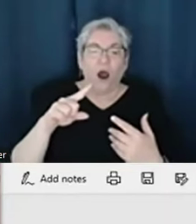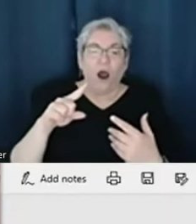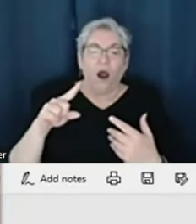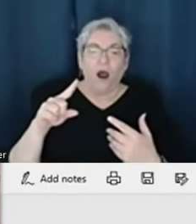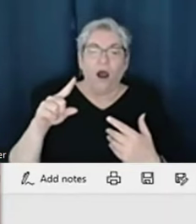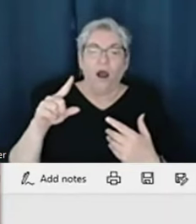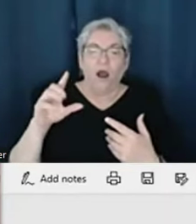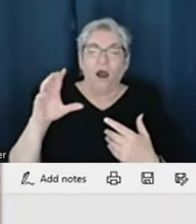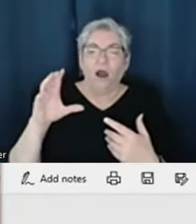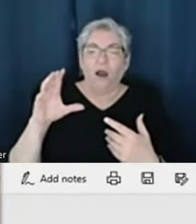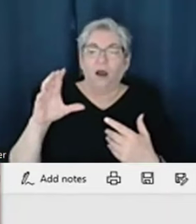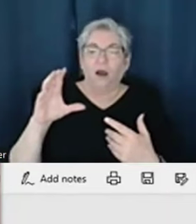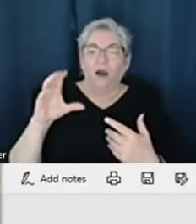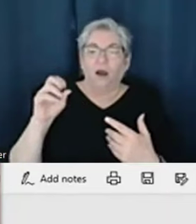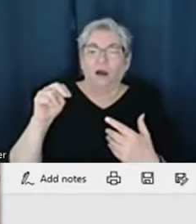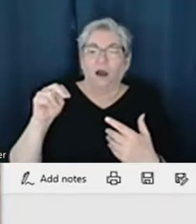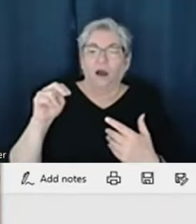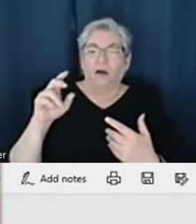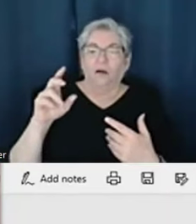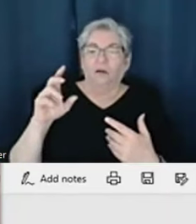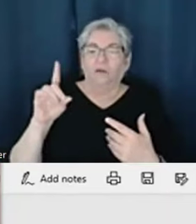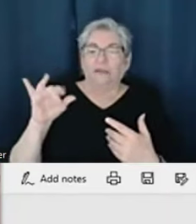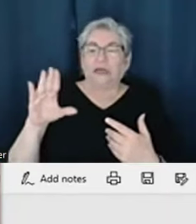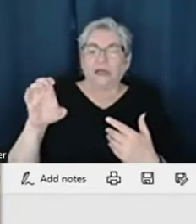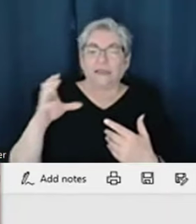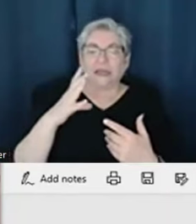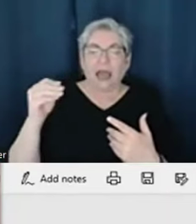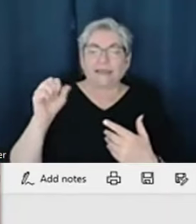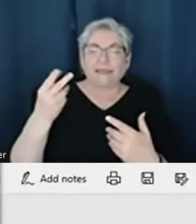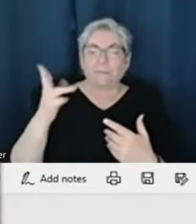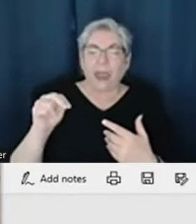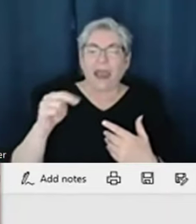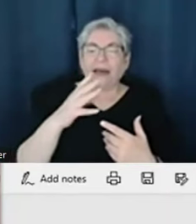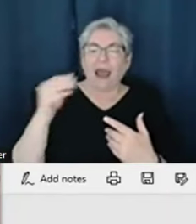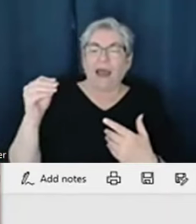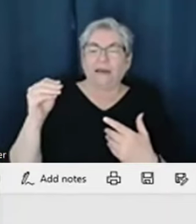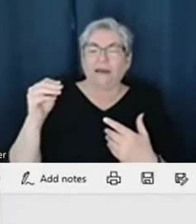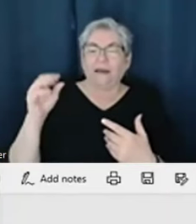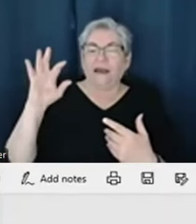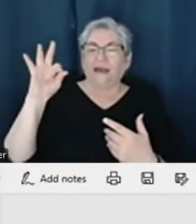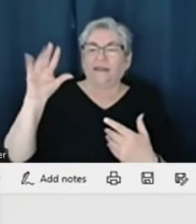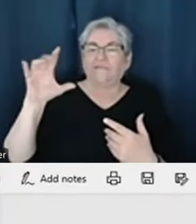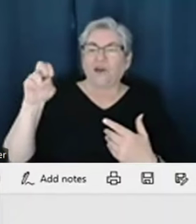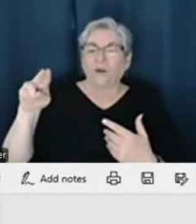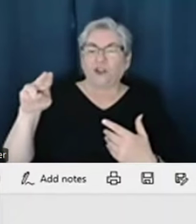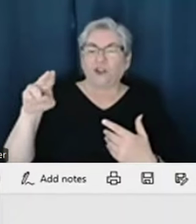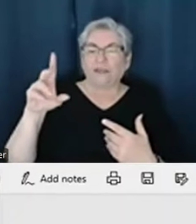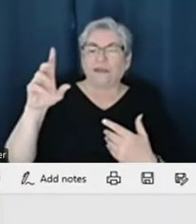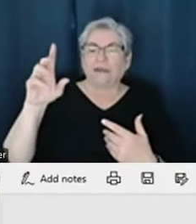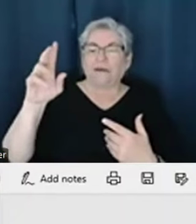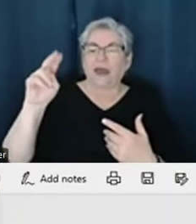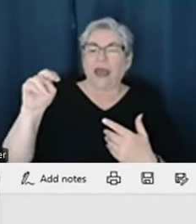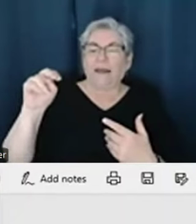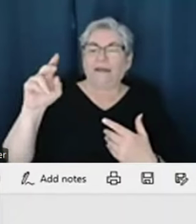the SPAN and to the Federation and NDRN for reviewing this tool. We hope that it is helpful in